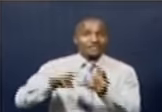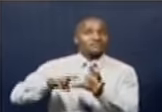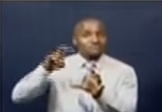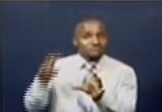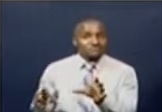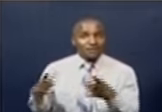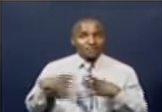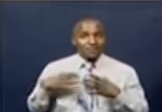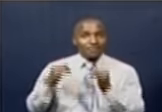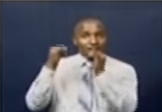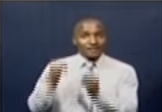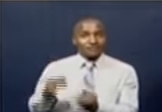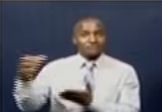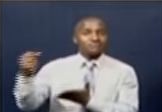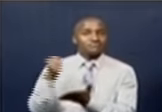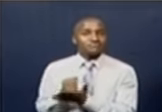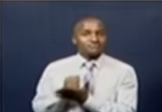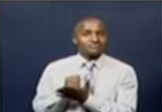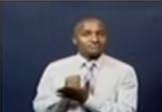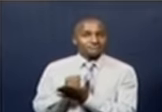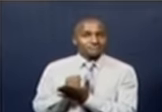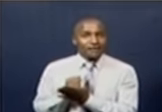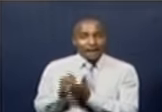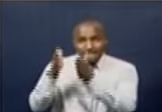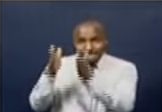bid and let the wearer of the shoe